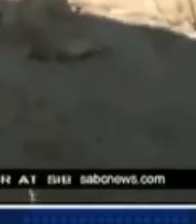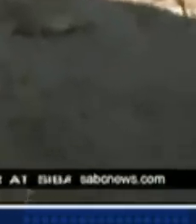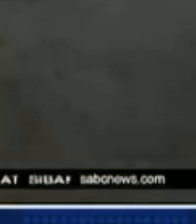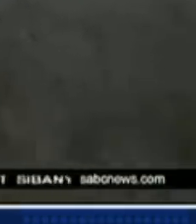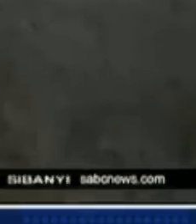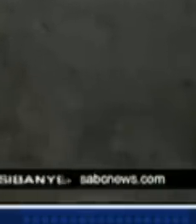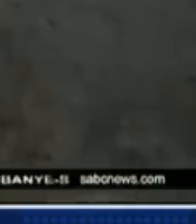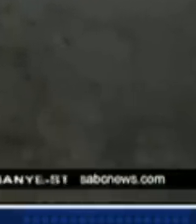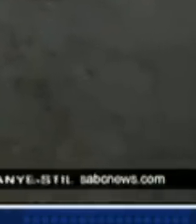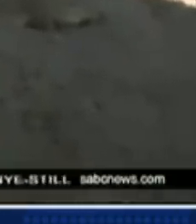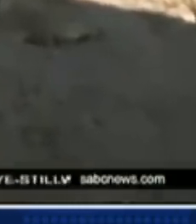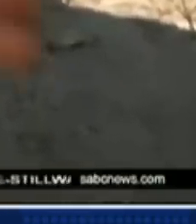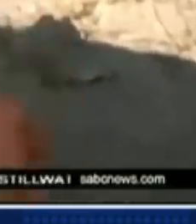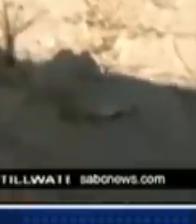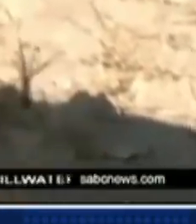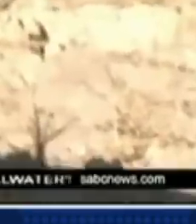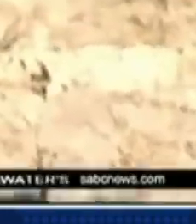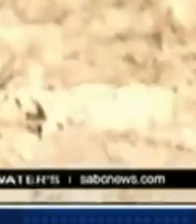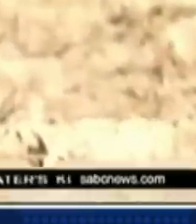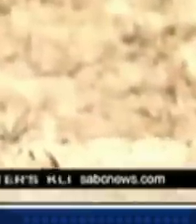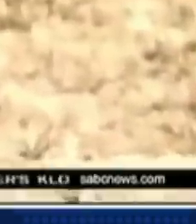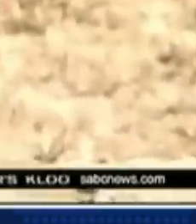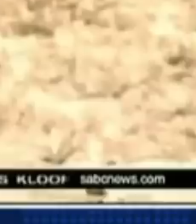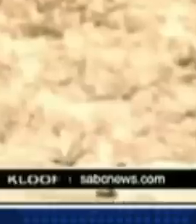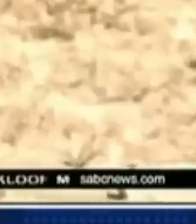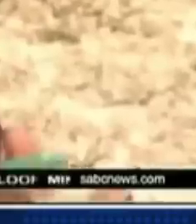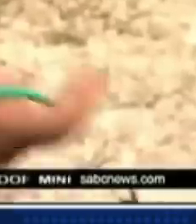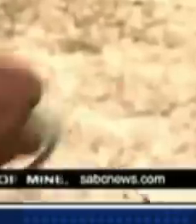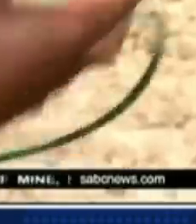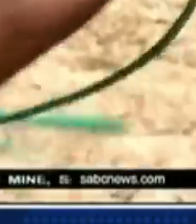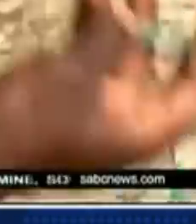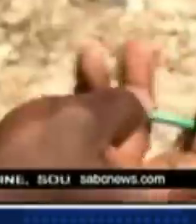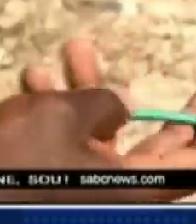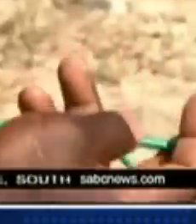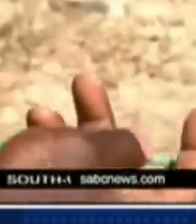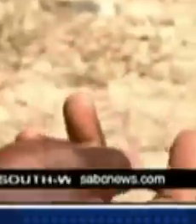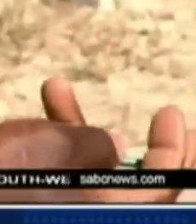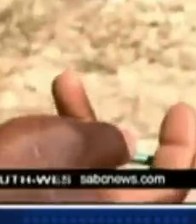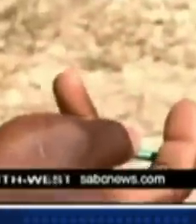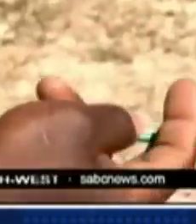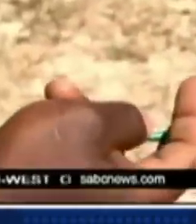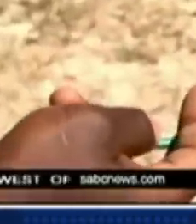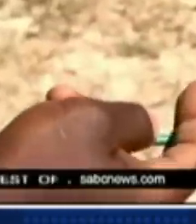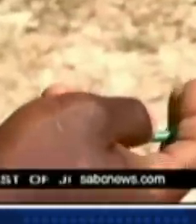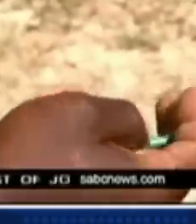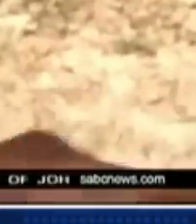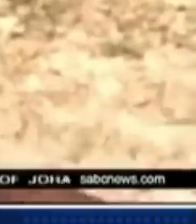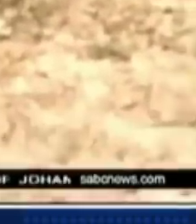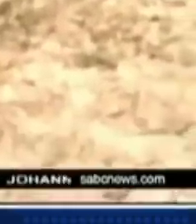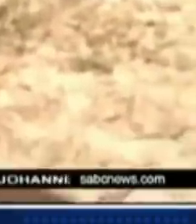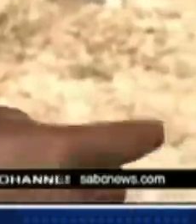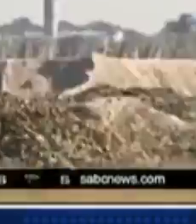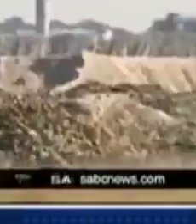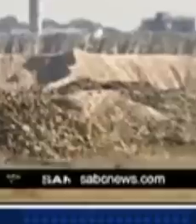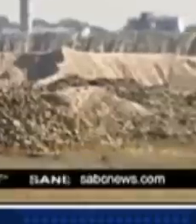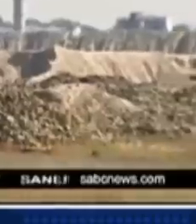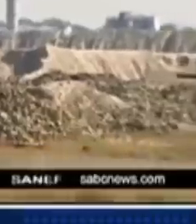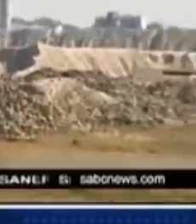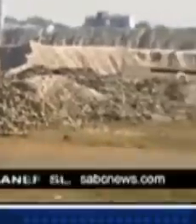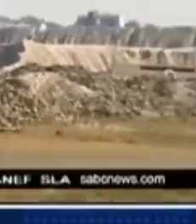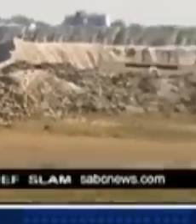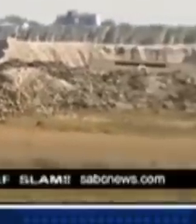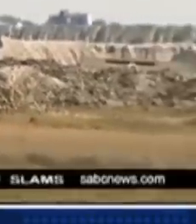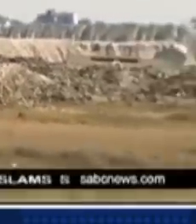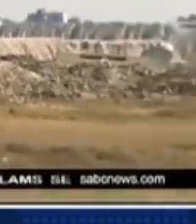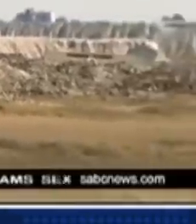there. We bought those explosives for 500 Rand. We got an explosive supplier who managed to source it for us within